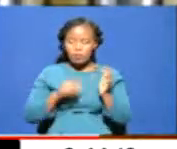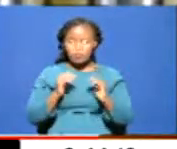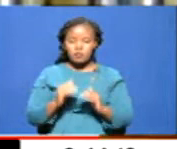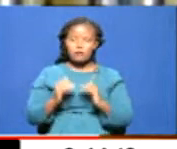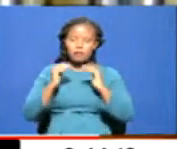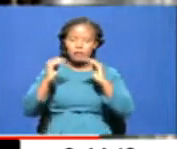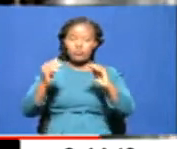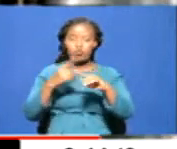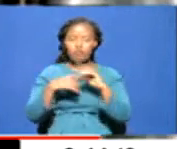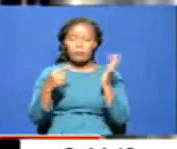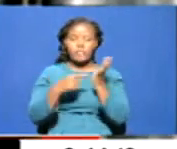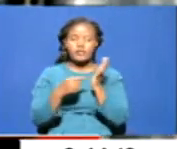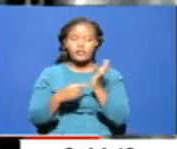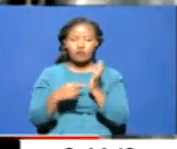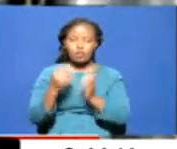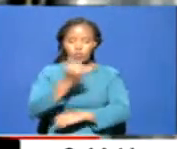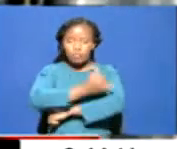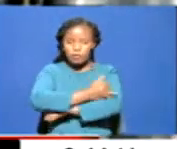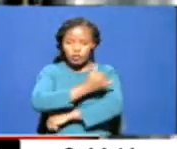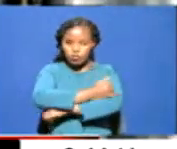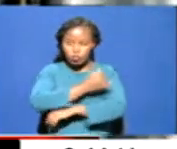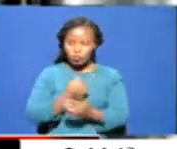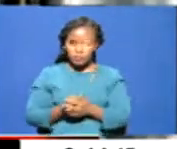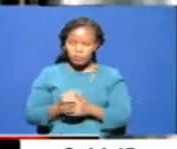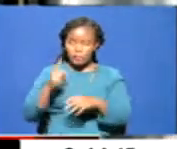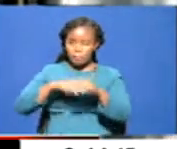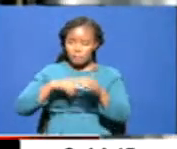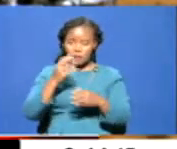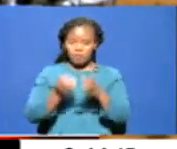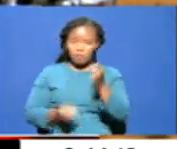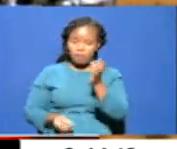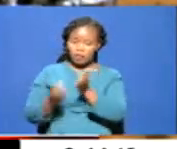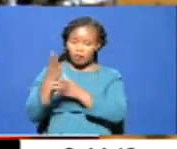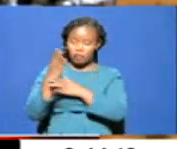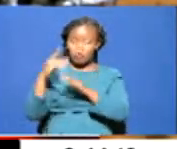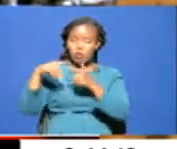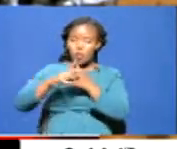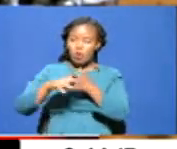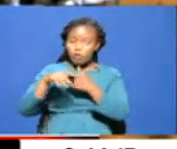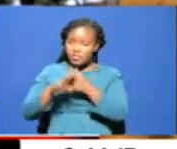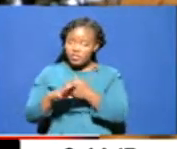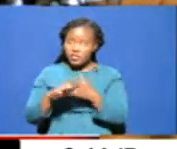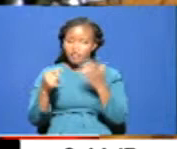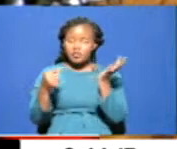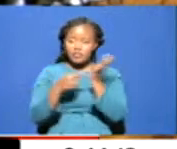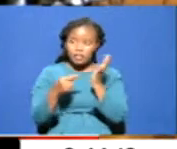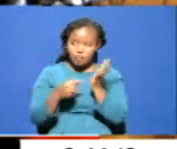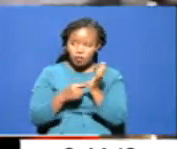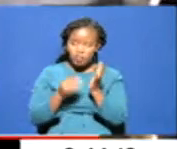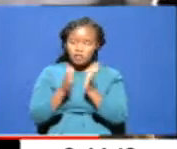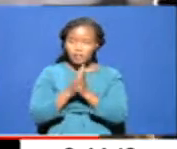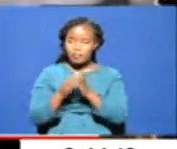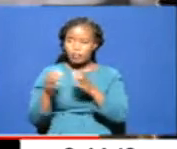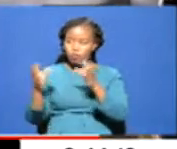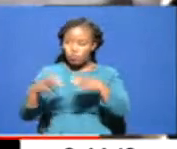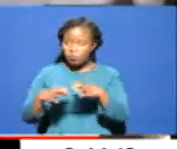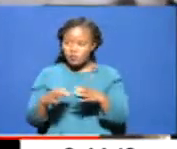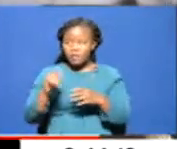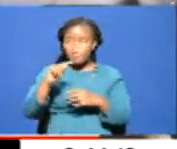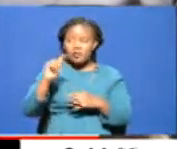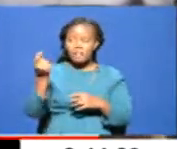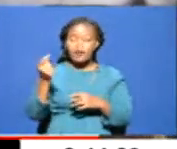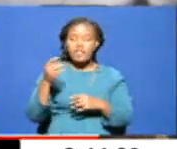institutions have. During the launch of the Institution of Engineering Technologists and Technicians, Kenya's 5-year strategic